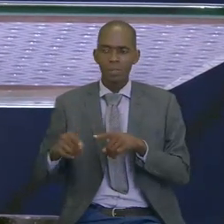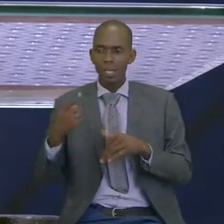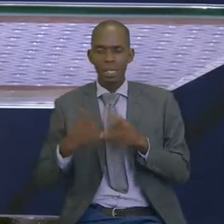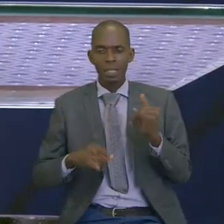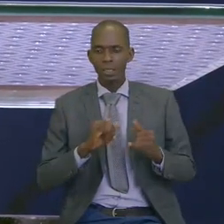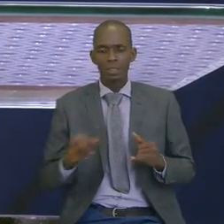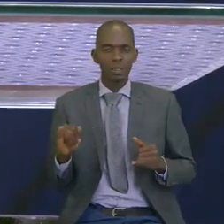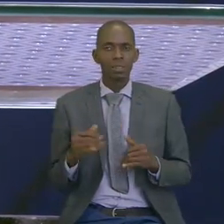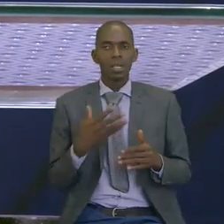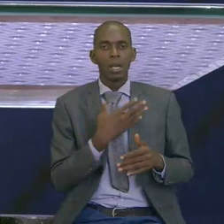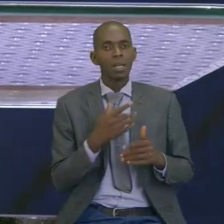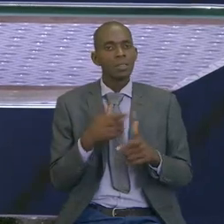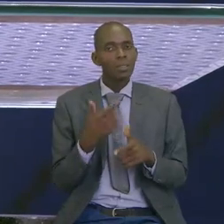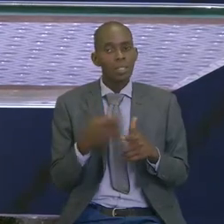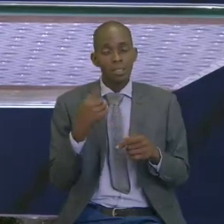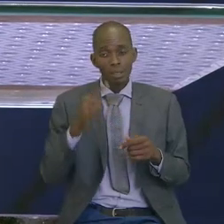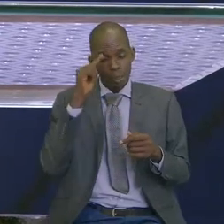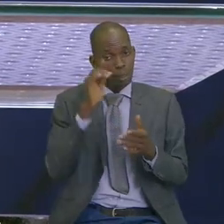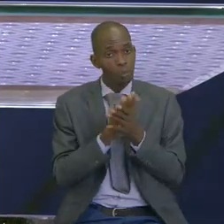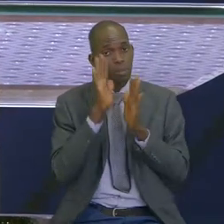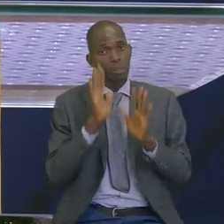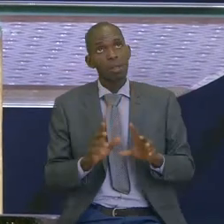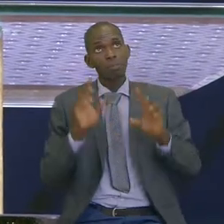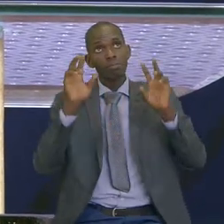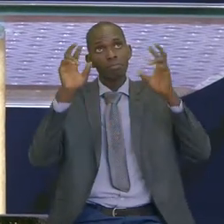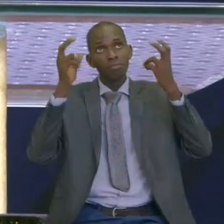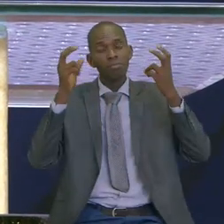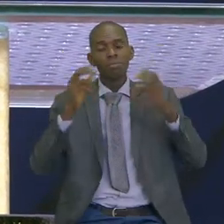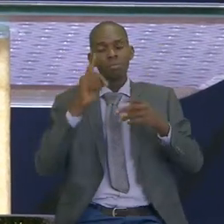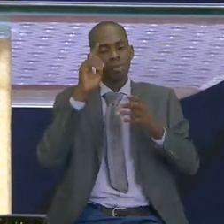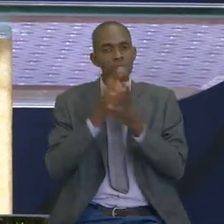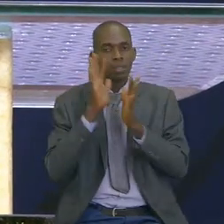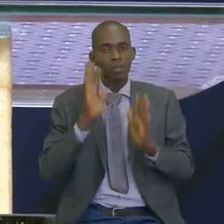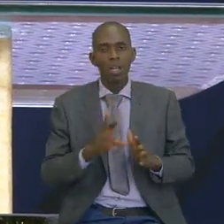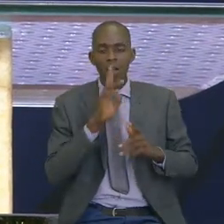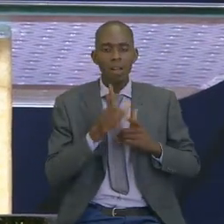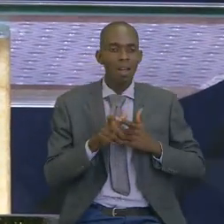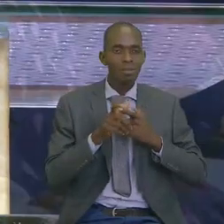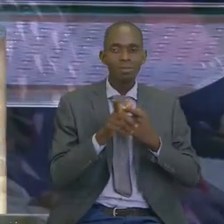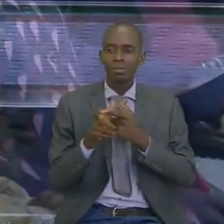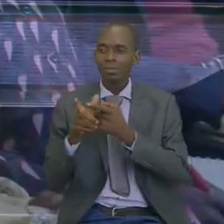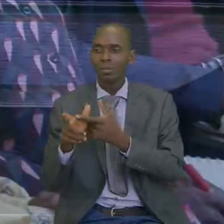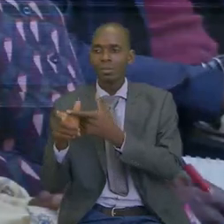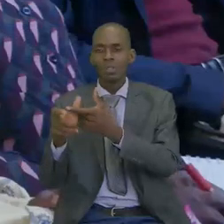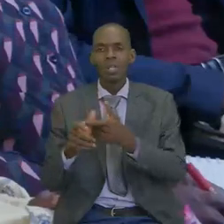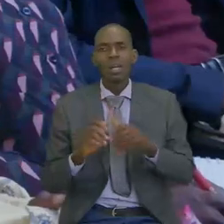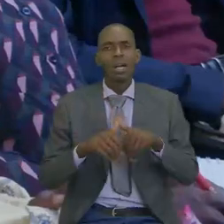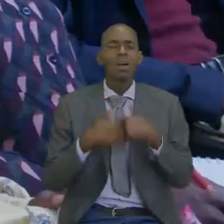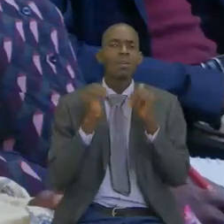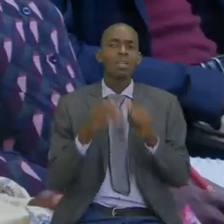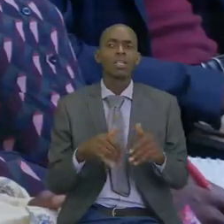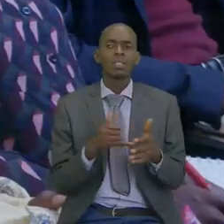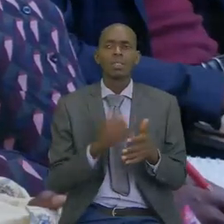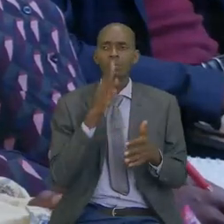yet the believers, so-called, are running after all of them. How can this be? Somebody is